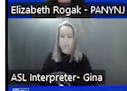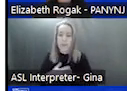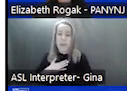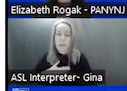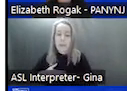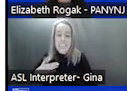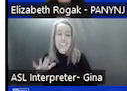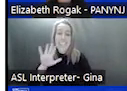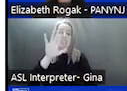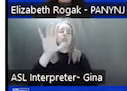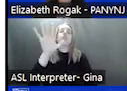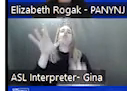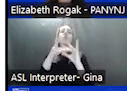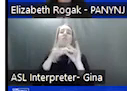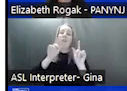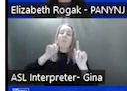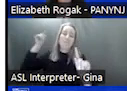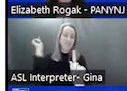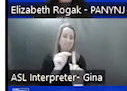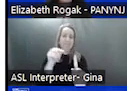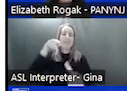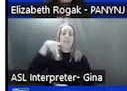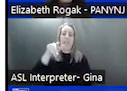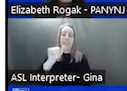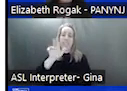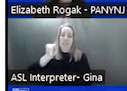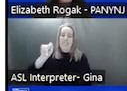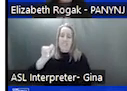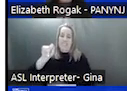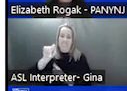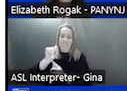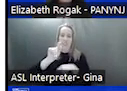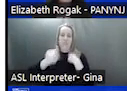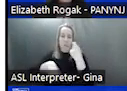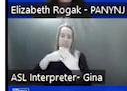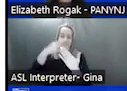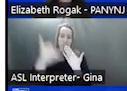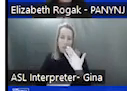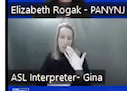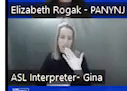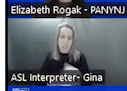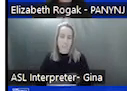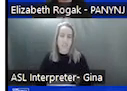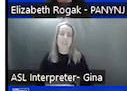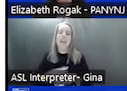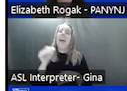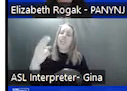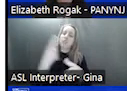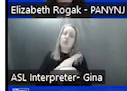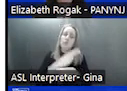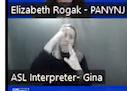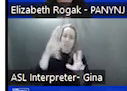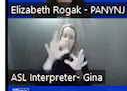use respectful language in your communications. If you prefer not to speak publicly, you can write your brief comment in the Q&A